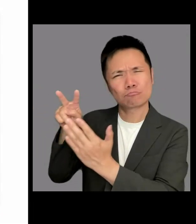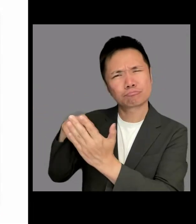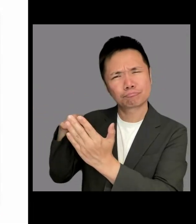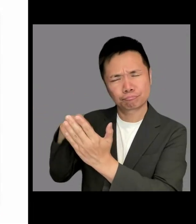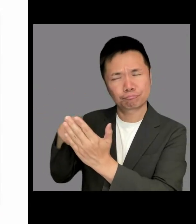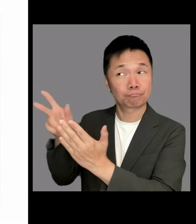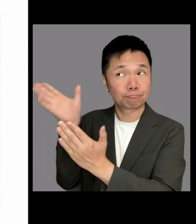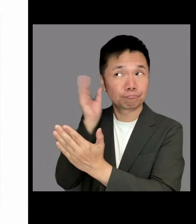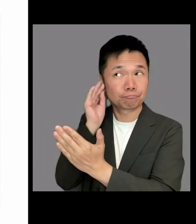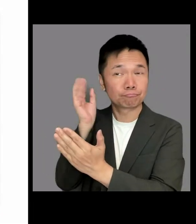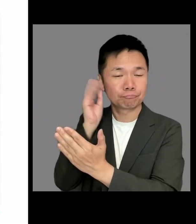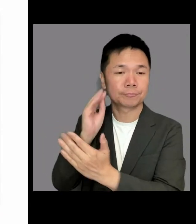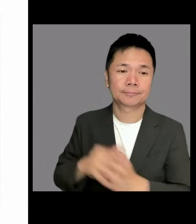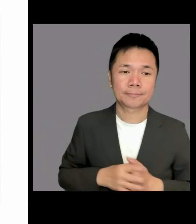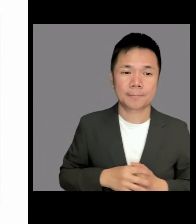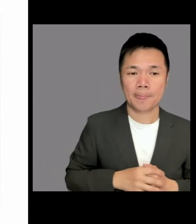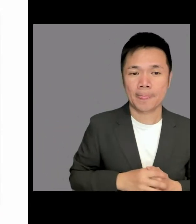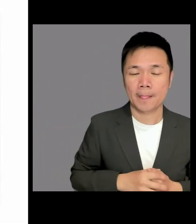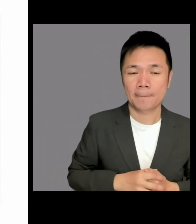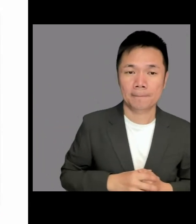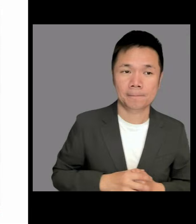So flow content